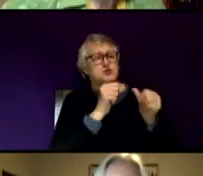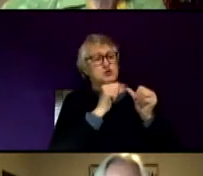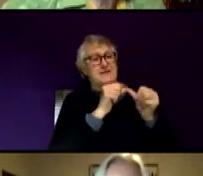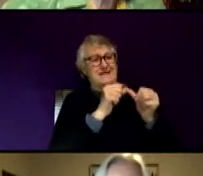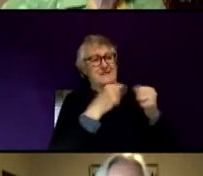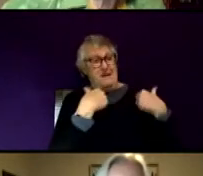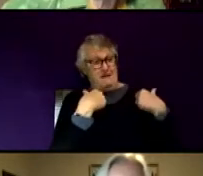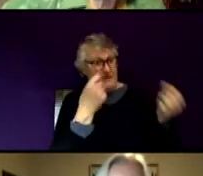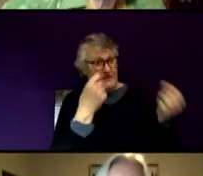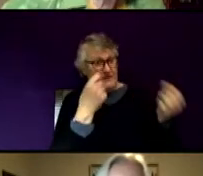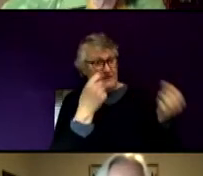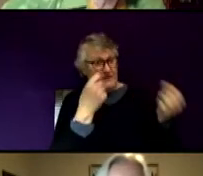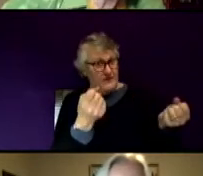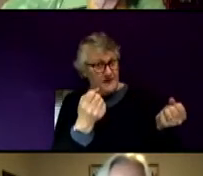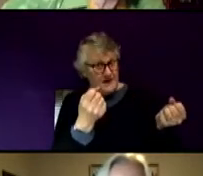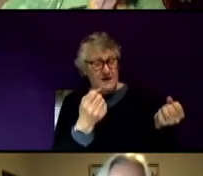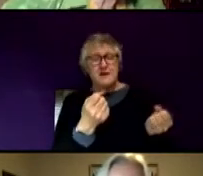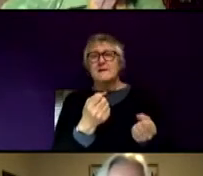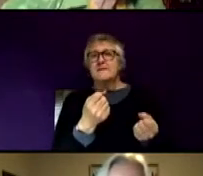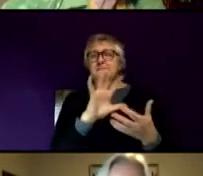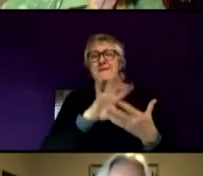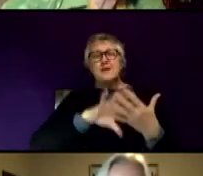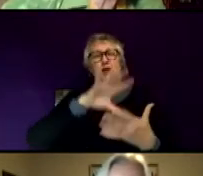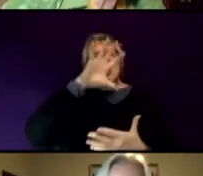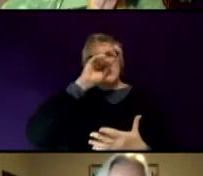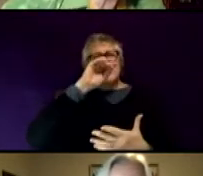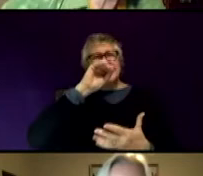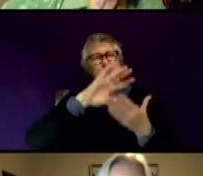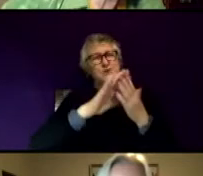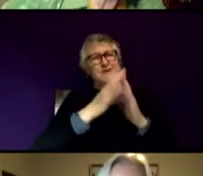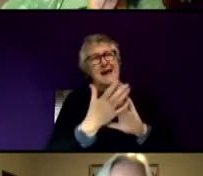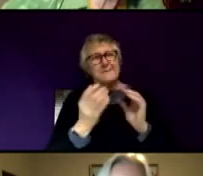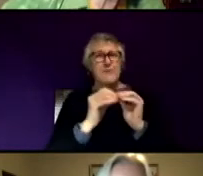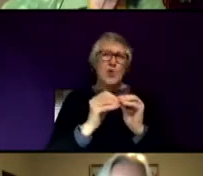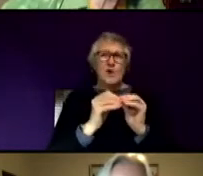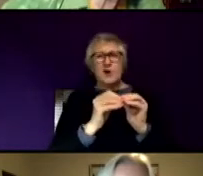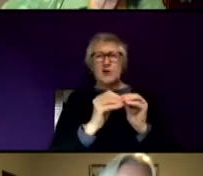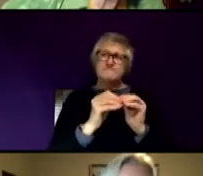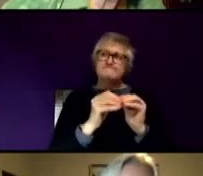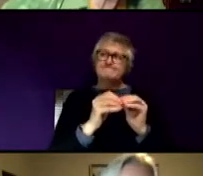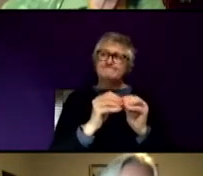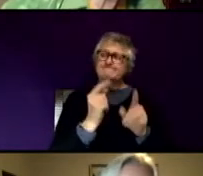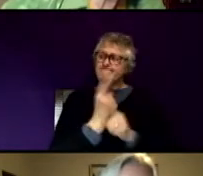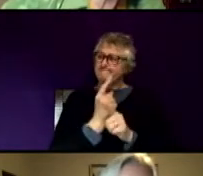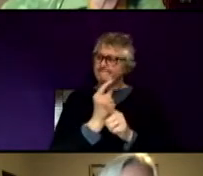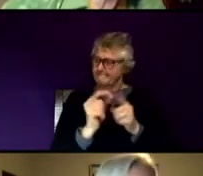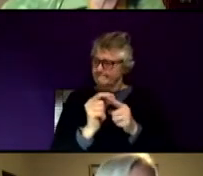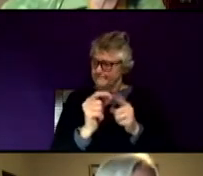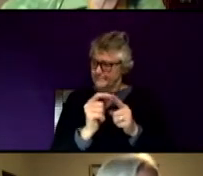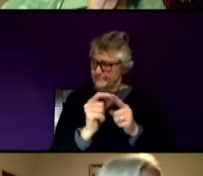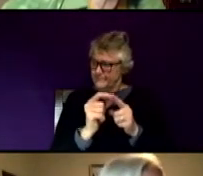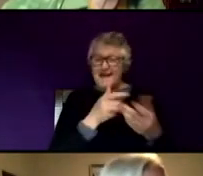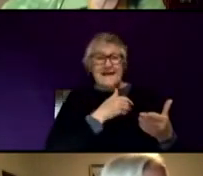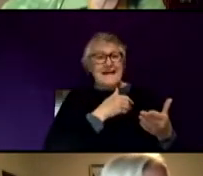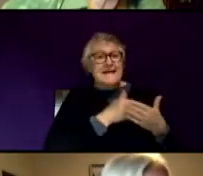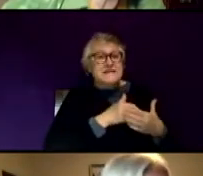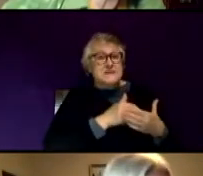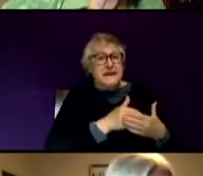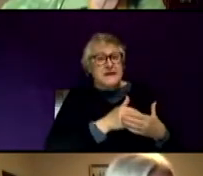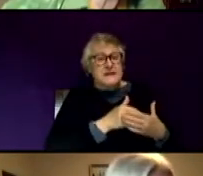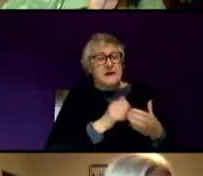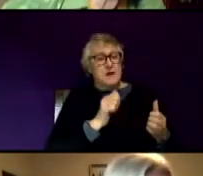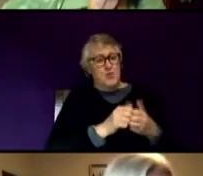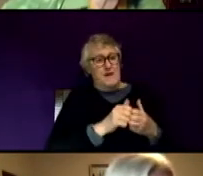is a little more intimate with the officers in their daily jobs and roles